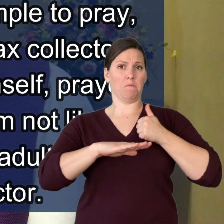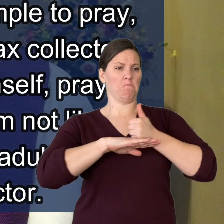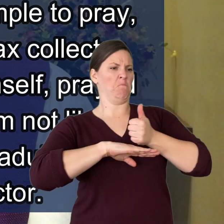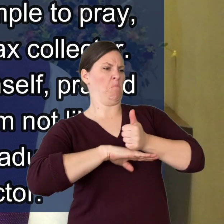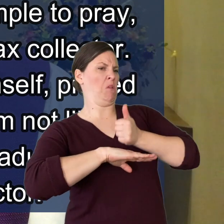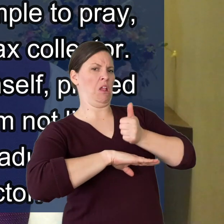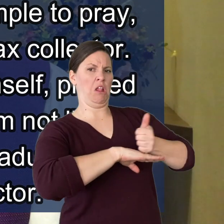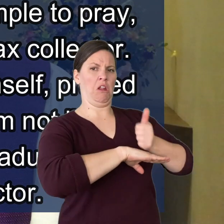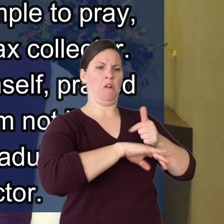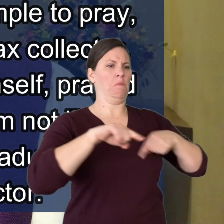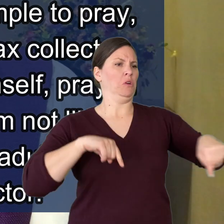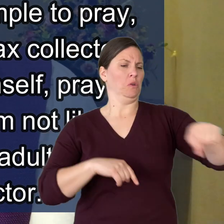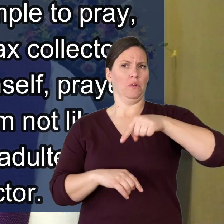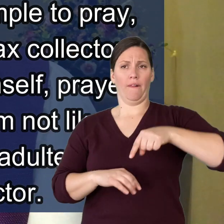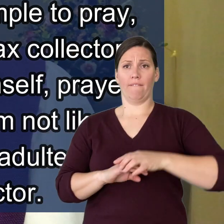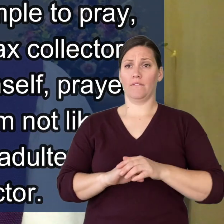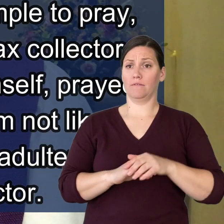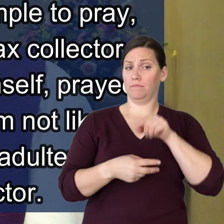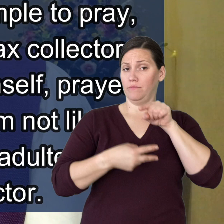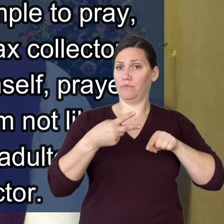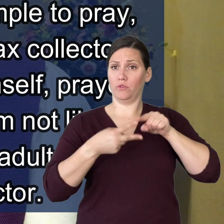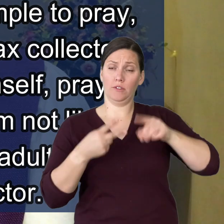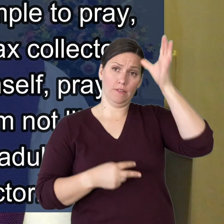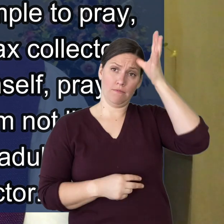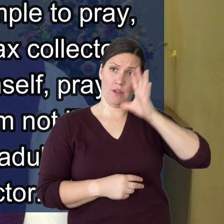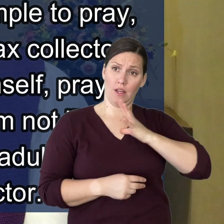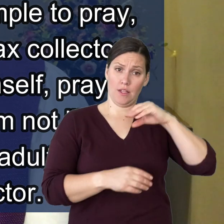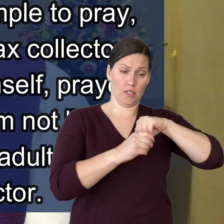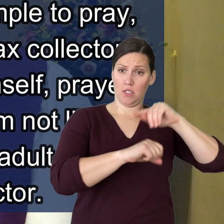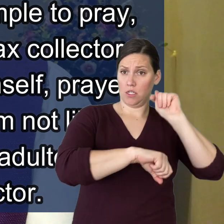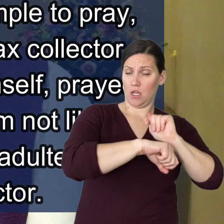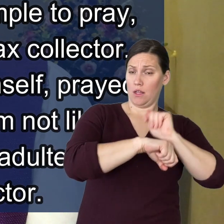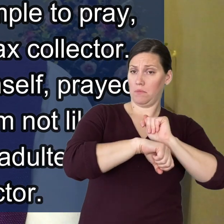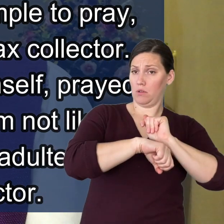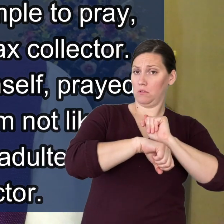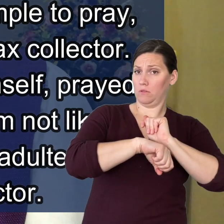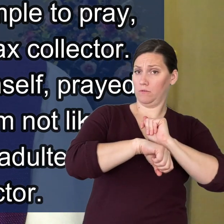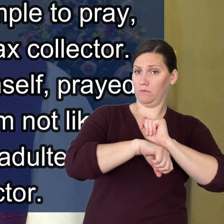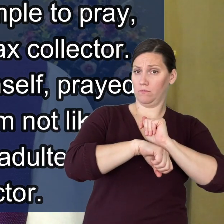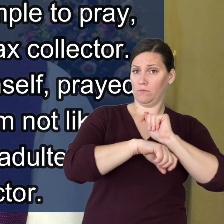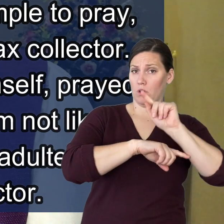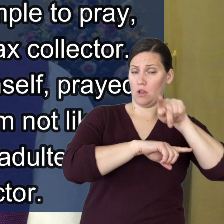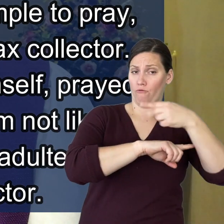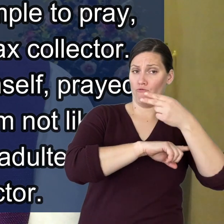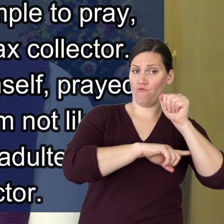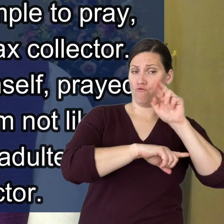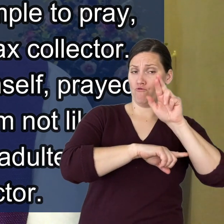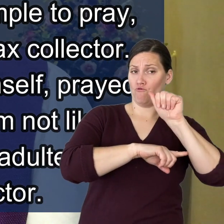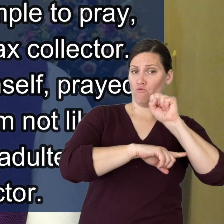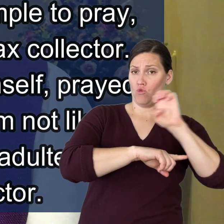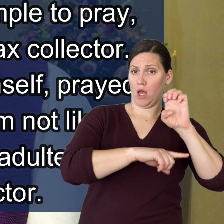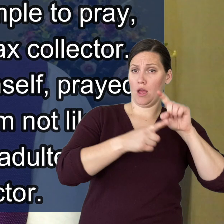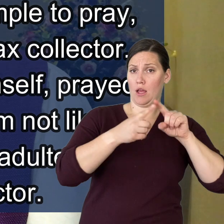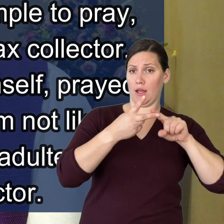contempt. Two men went up into the temple to pray, one a Pharisee and the other a